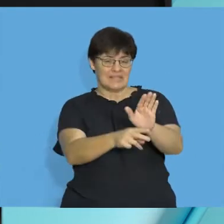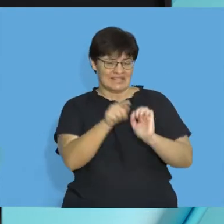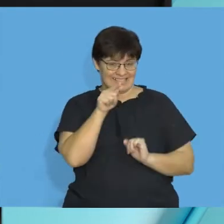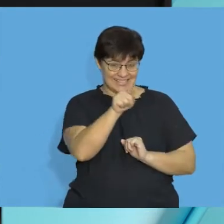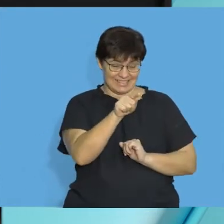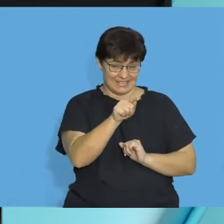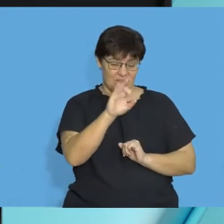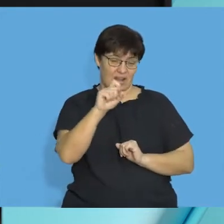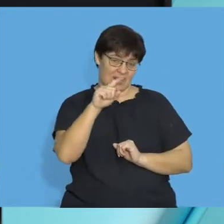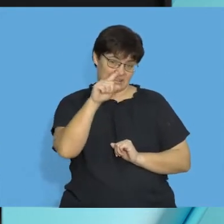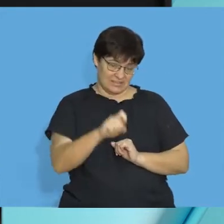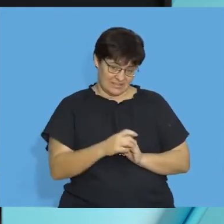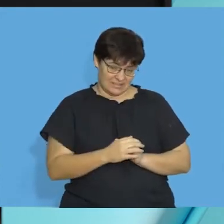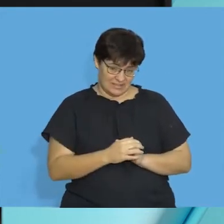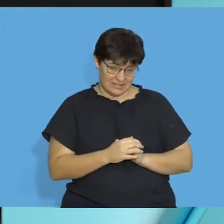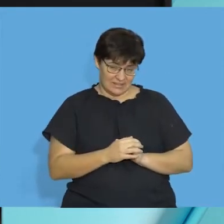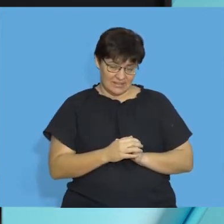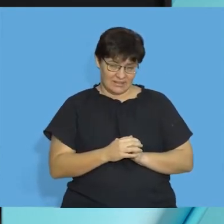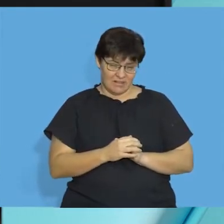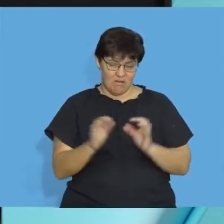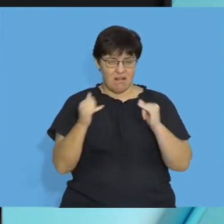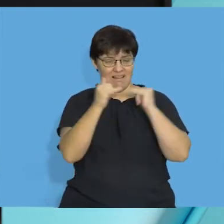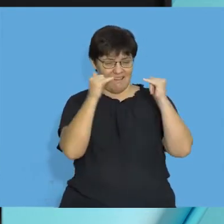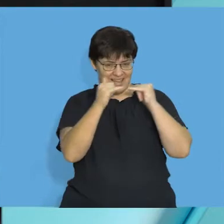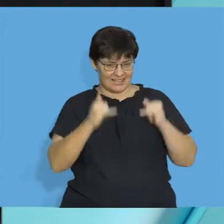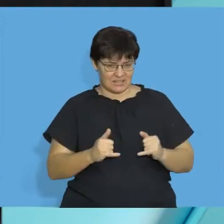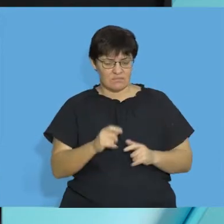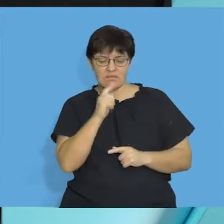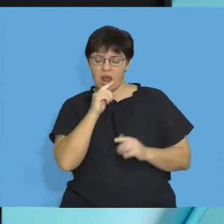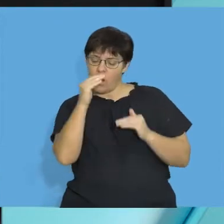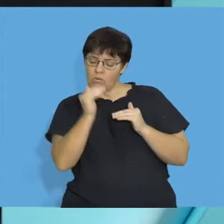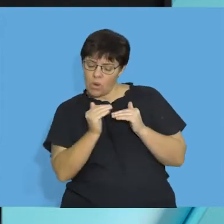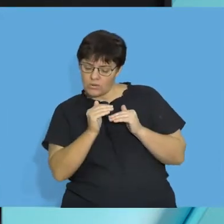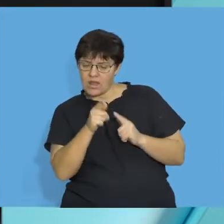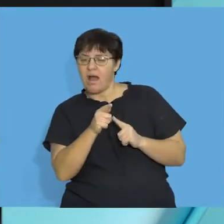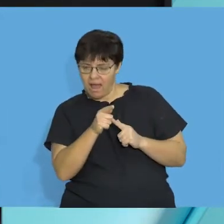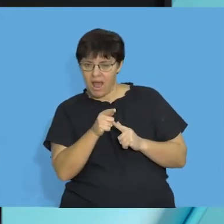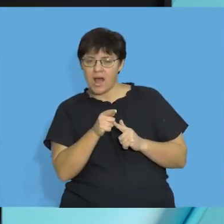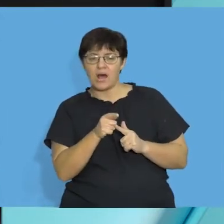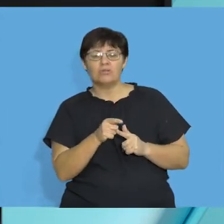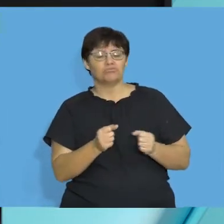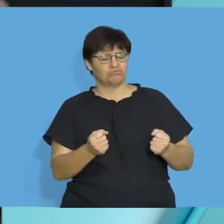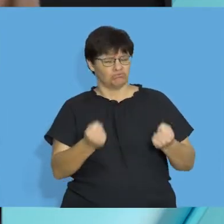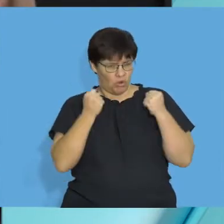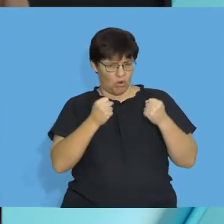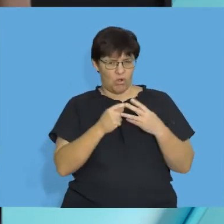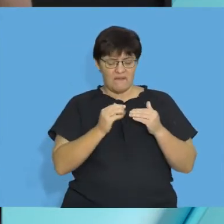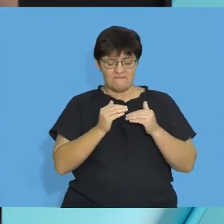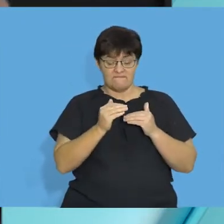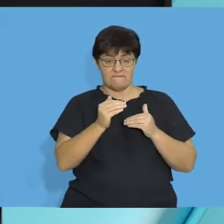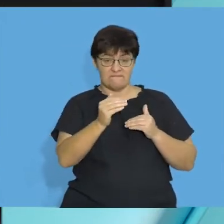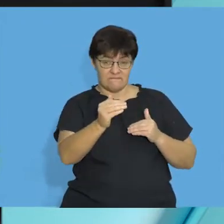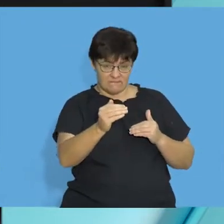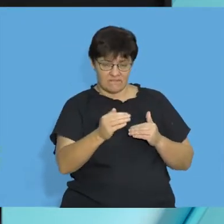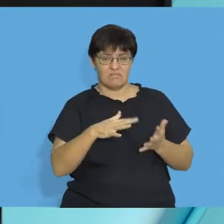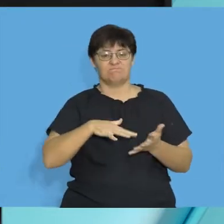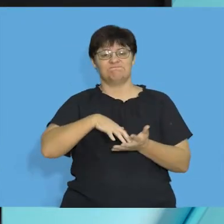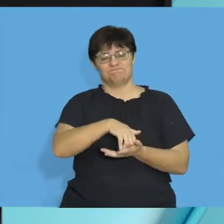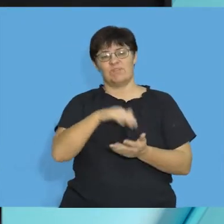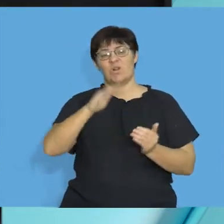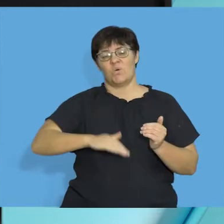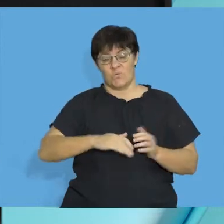flux, or those magnetic field lines, and we've been able to say where they're close together, high magnetic flux, where they're further apart, low magnetic